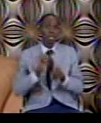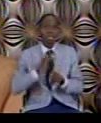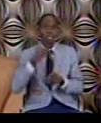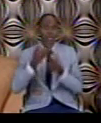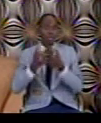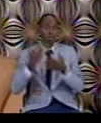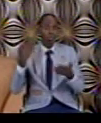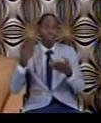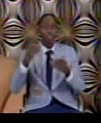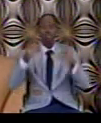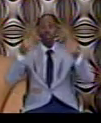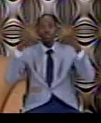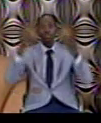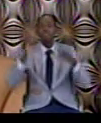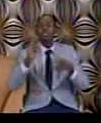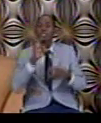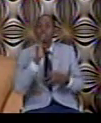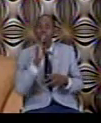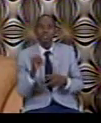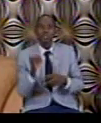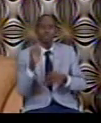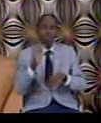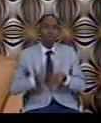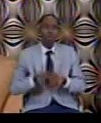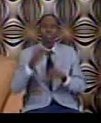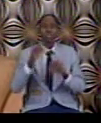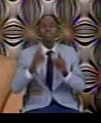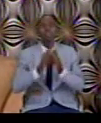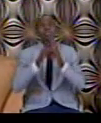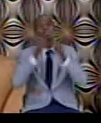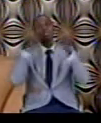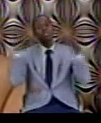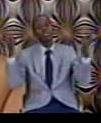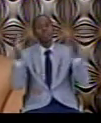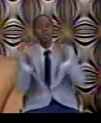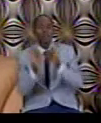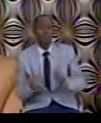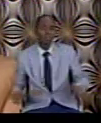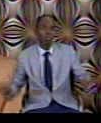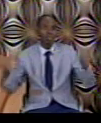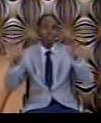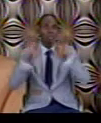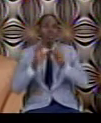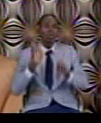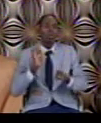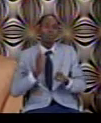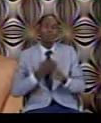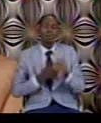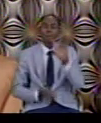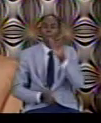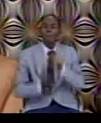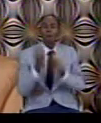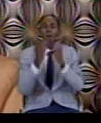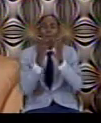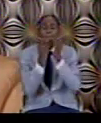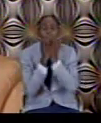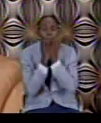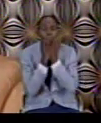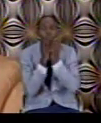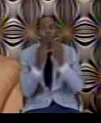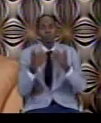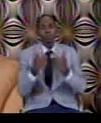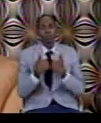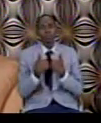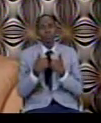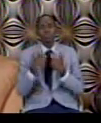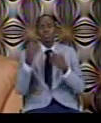we're speaking on and studying on the great value of our most precious possession.